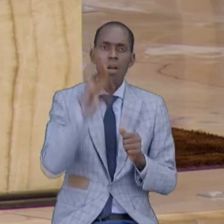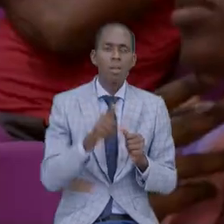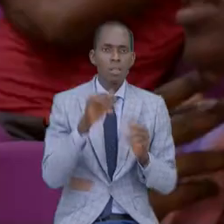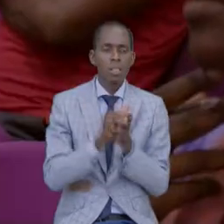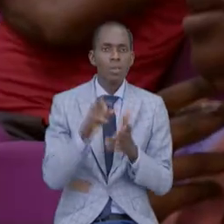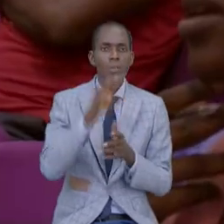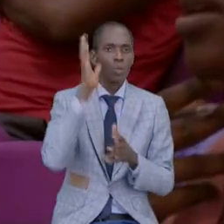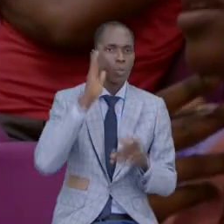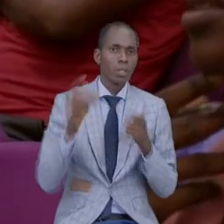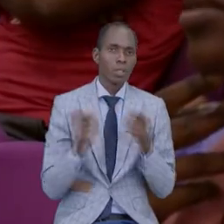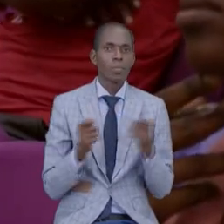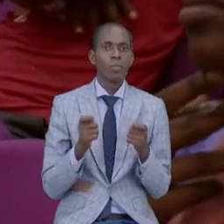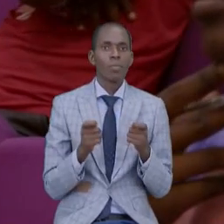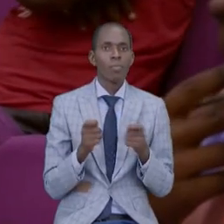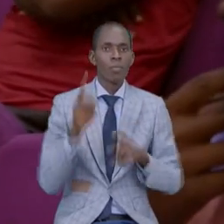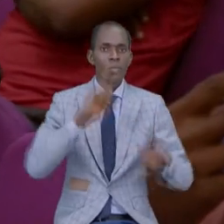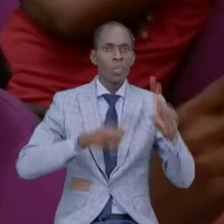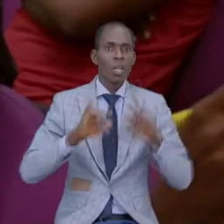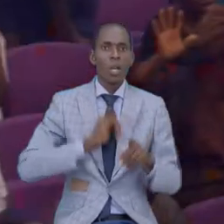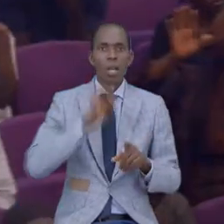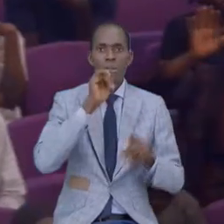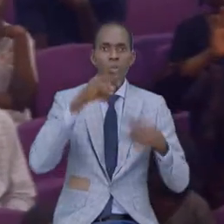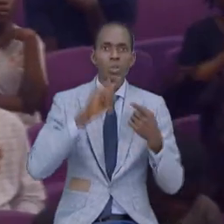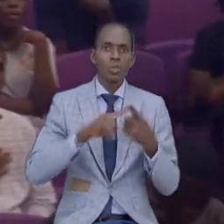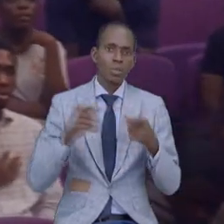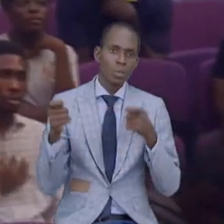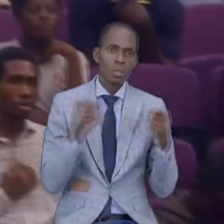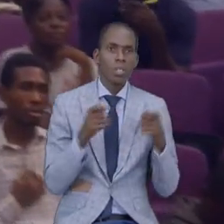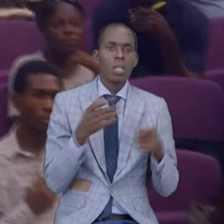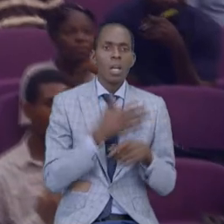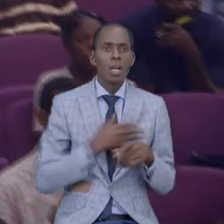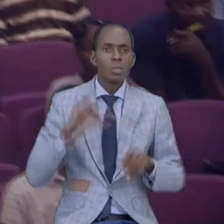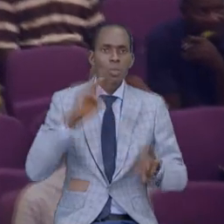reign. I am going to reign. And